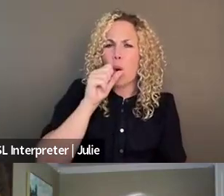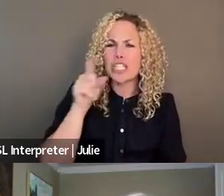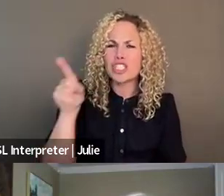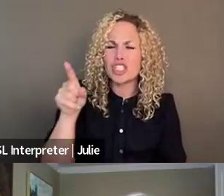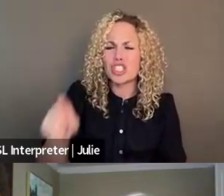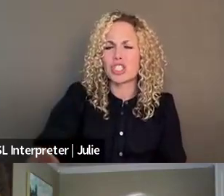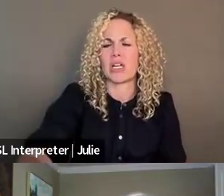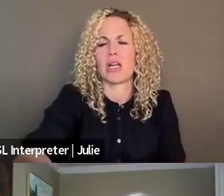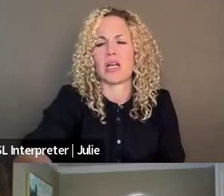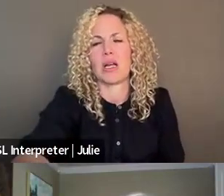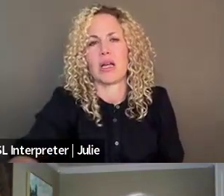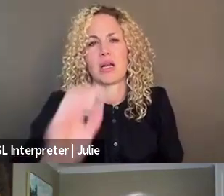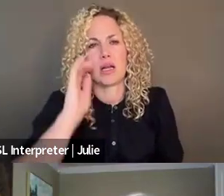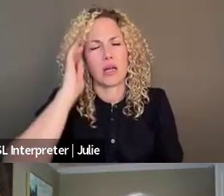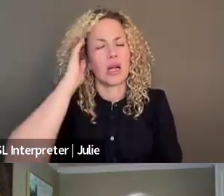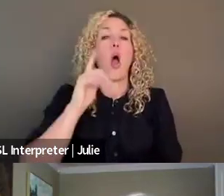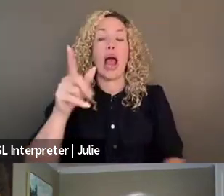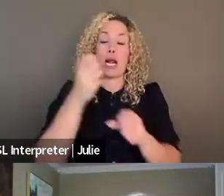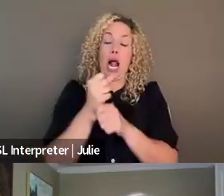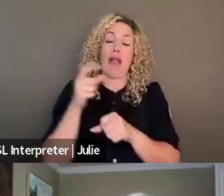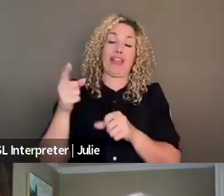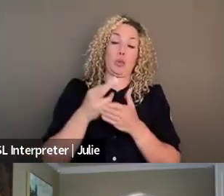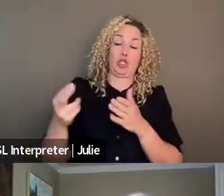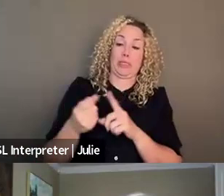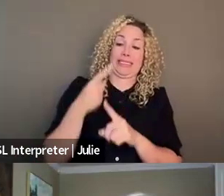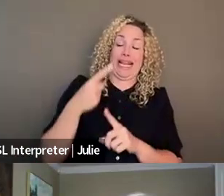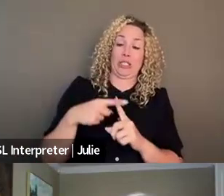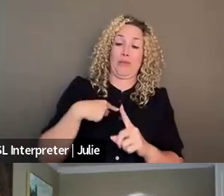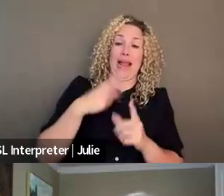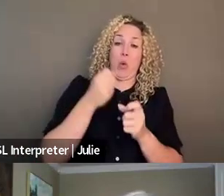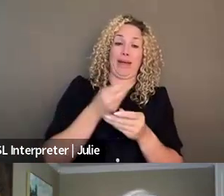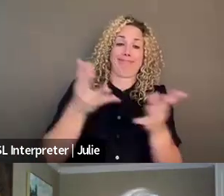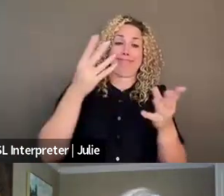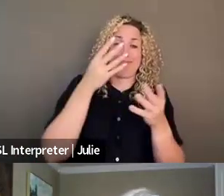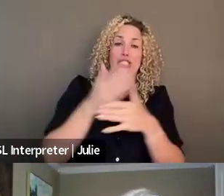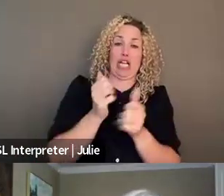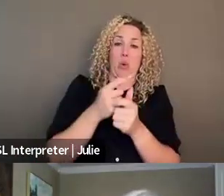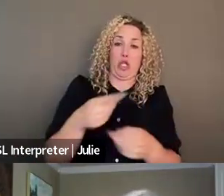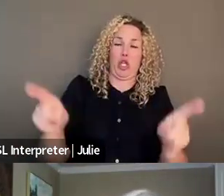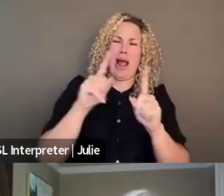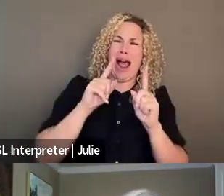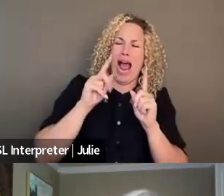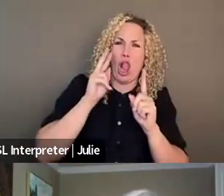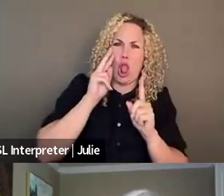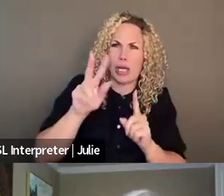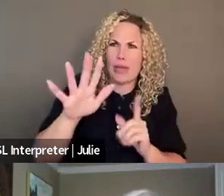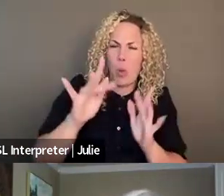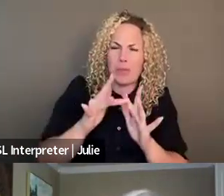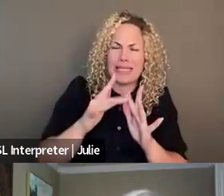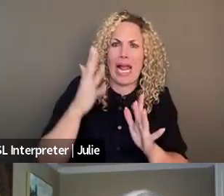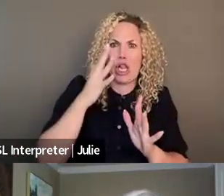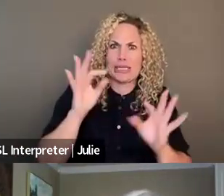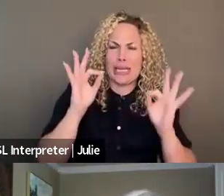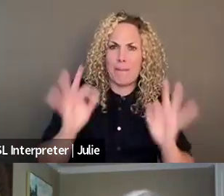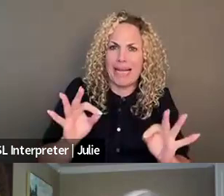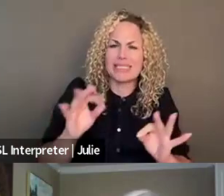you. So I got this resource sent over to me and I wanted to share it with everybody. I went to their website and it looks amazing. It is